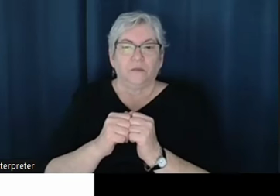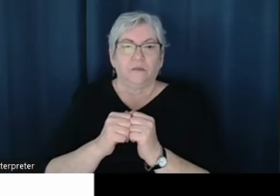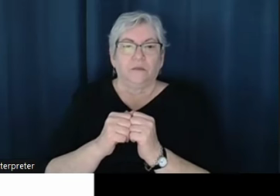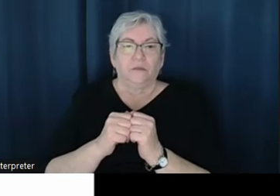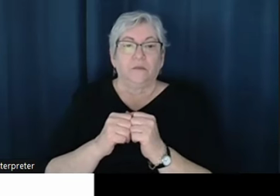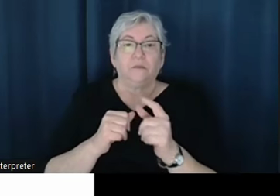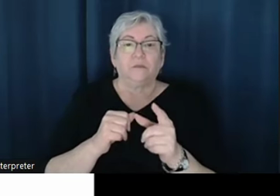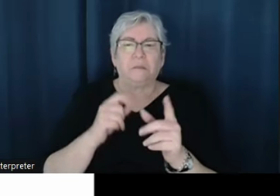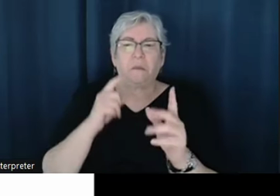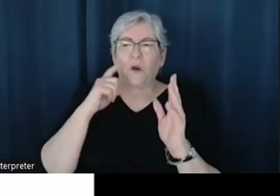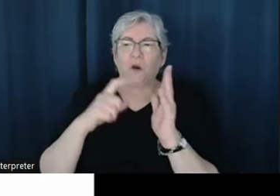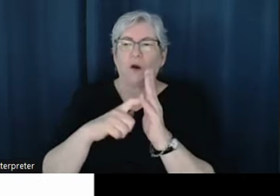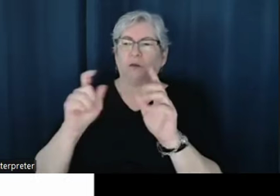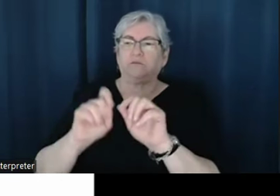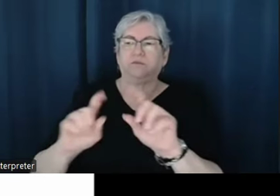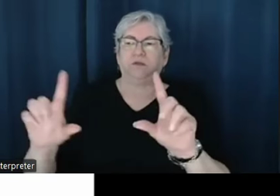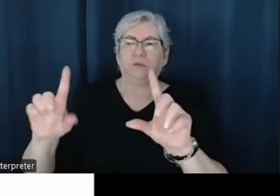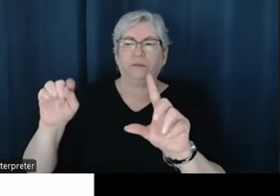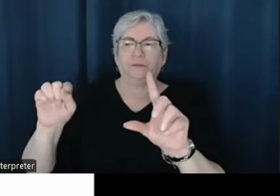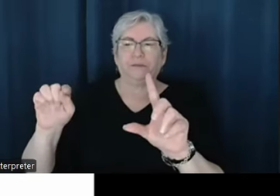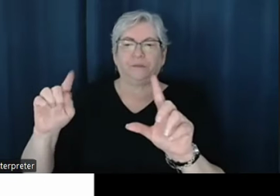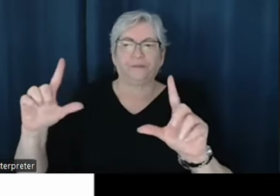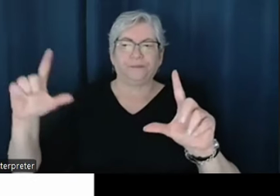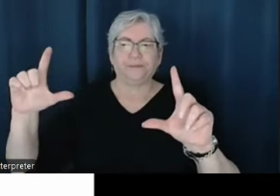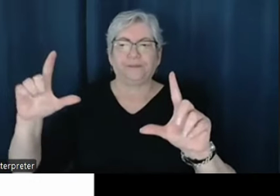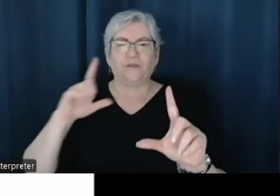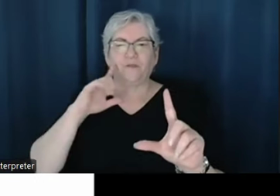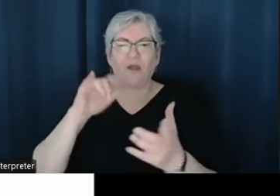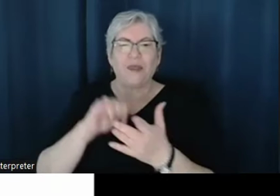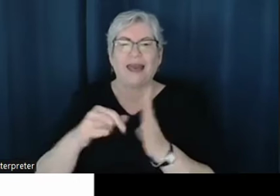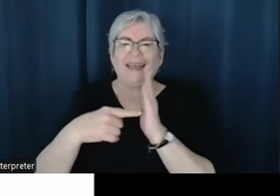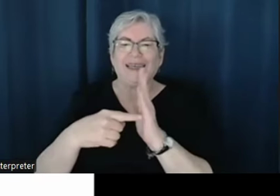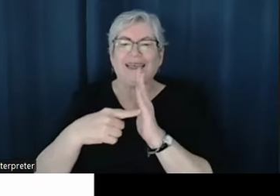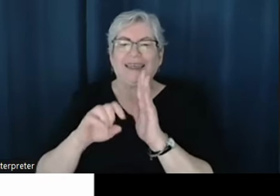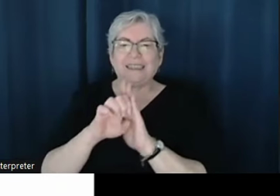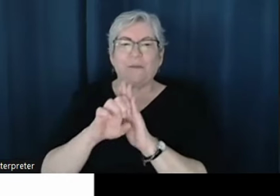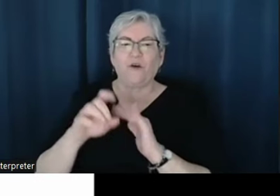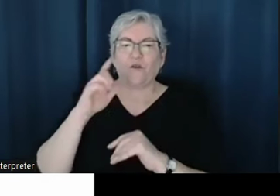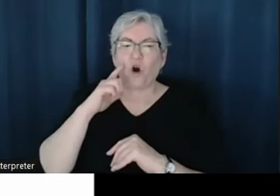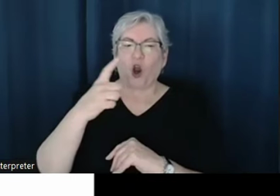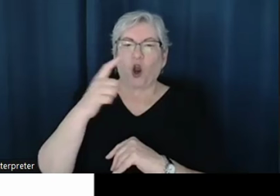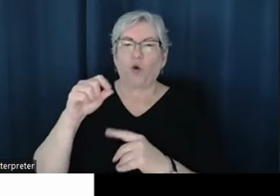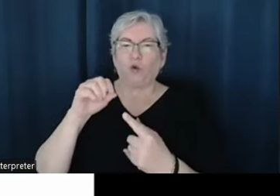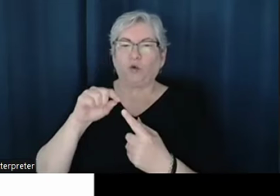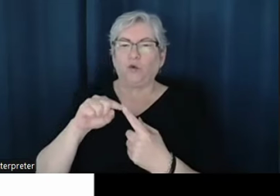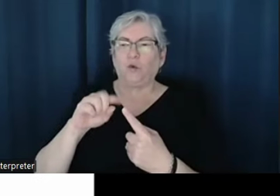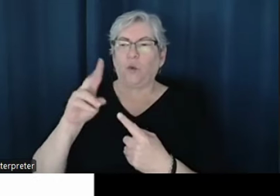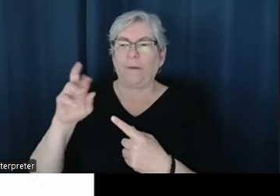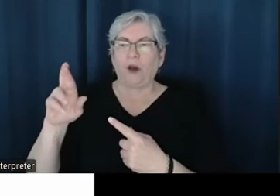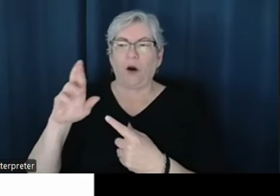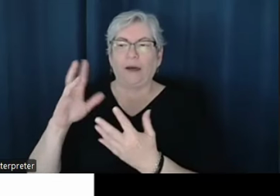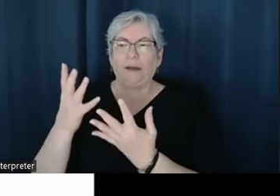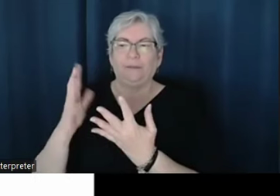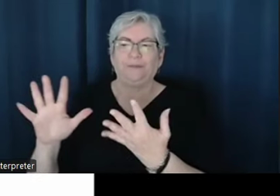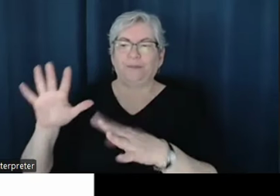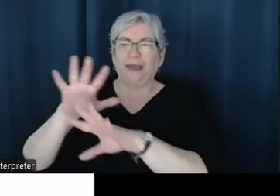You will notice on your screen a screenshot of an example of the GoToWebinar interface. You should see something